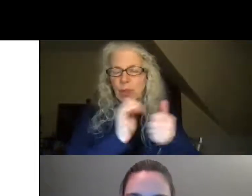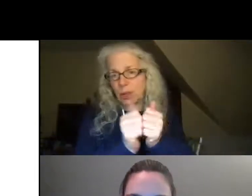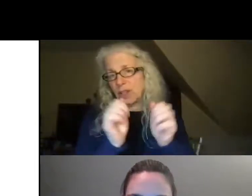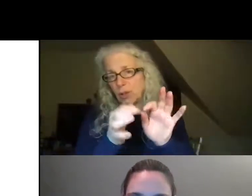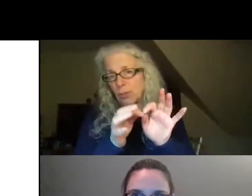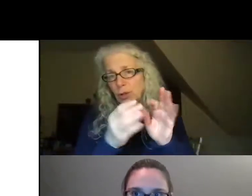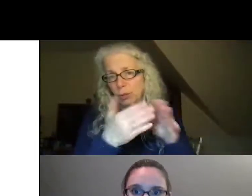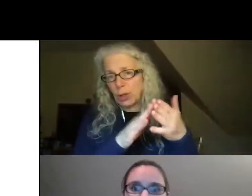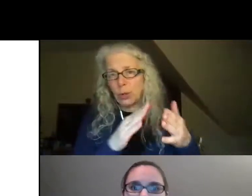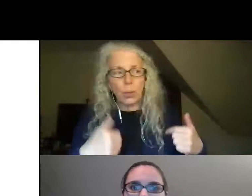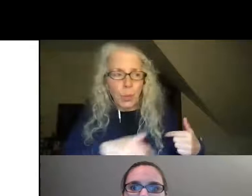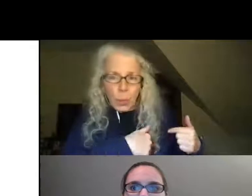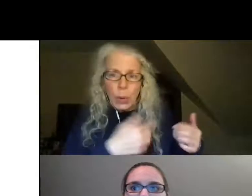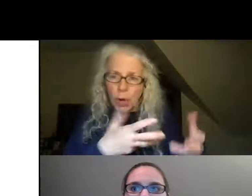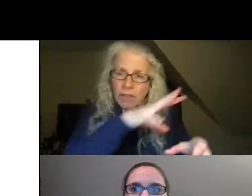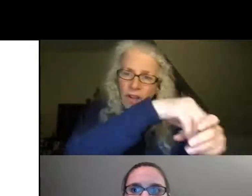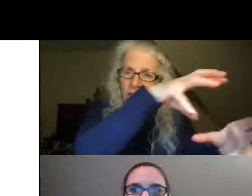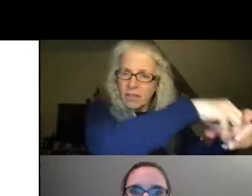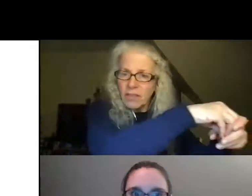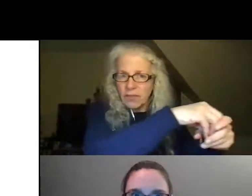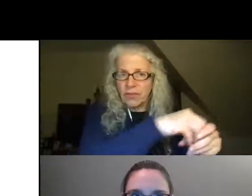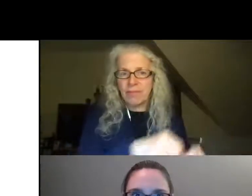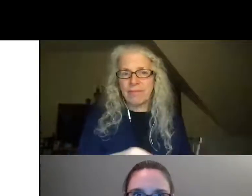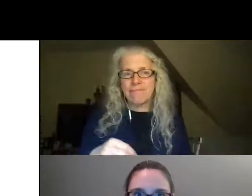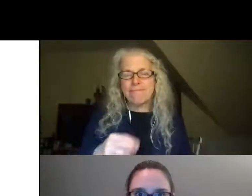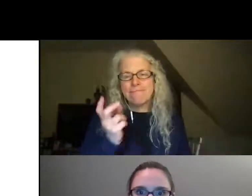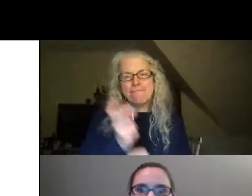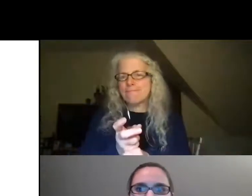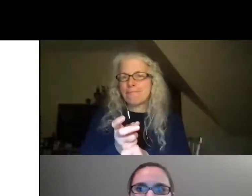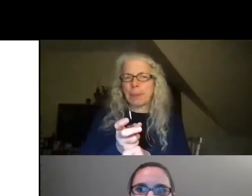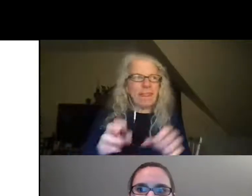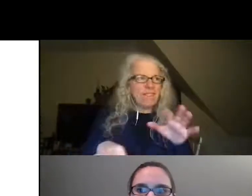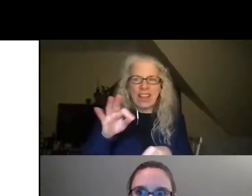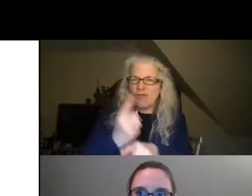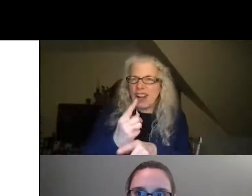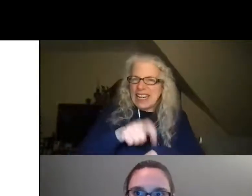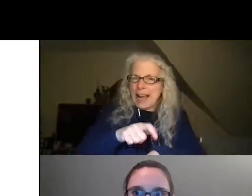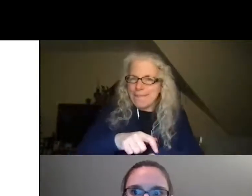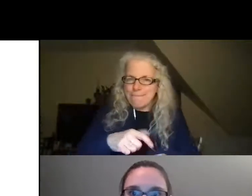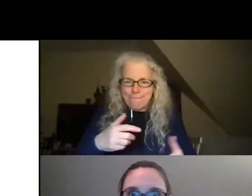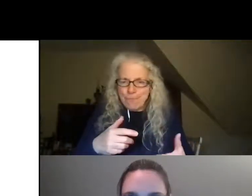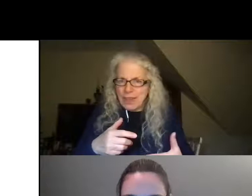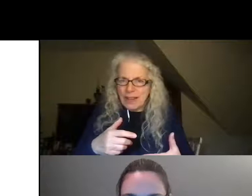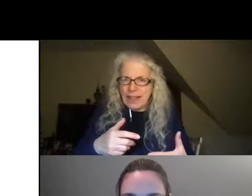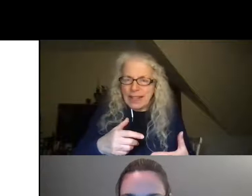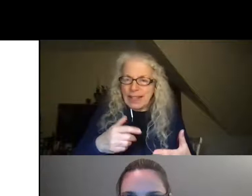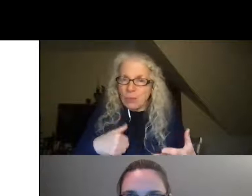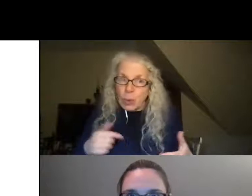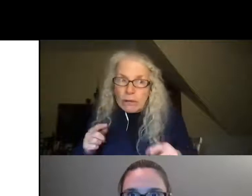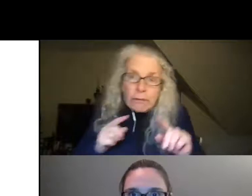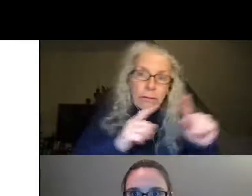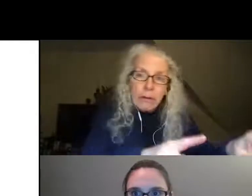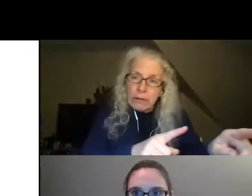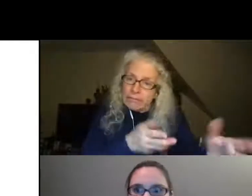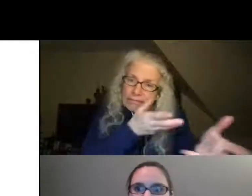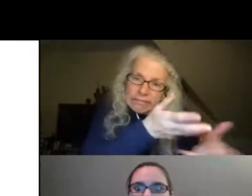in the interpreter community. It's just trying to find the time to be able to be so physically involved with the